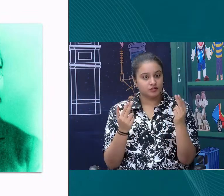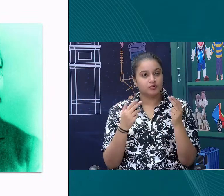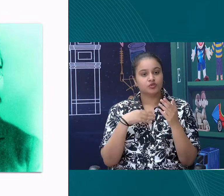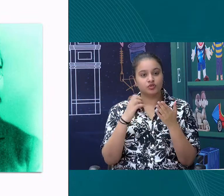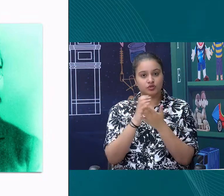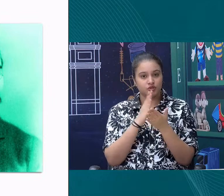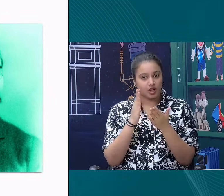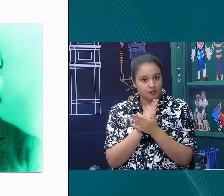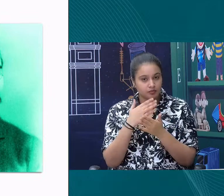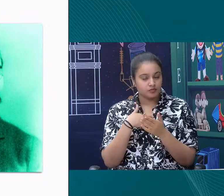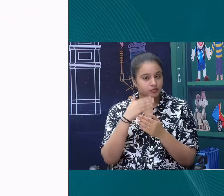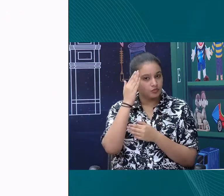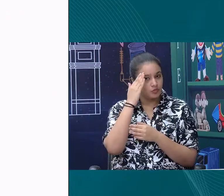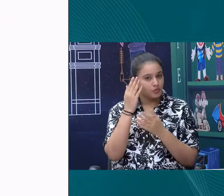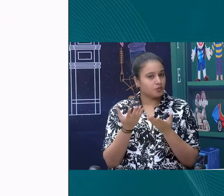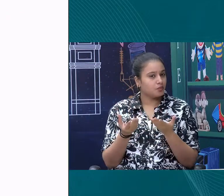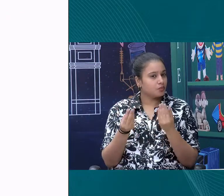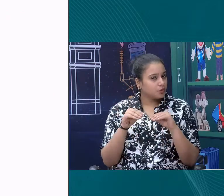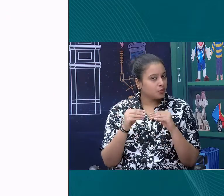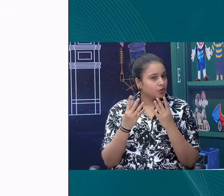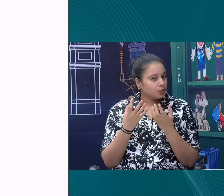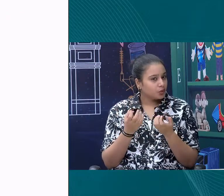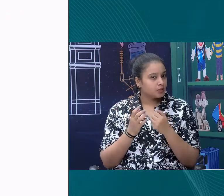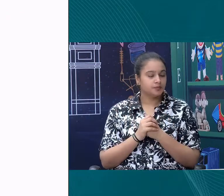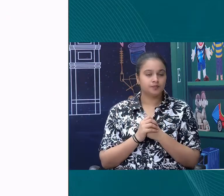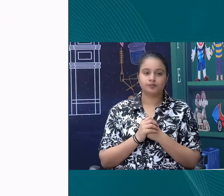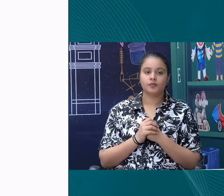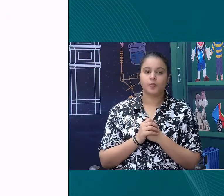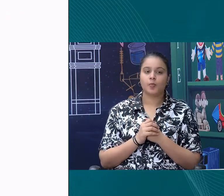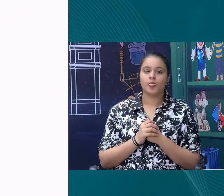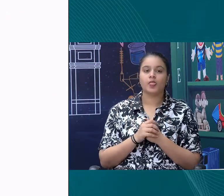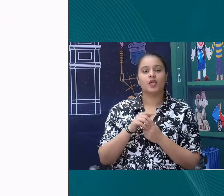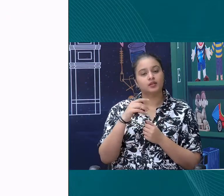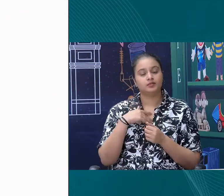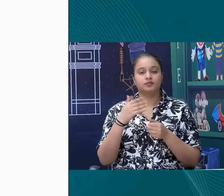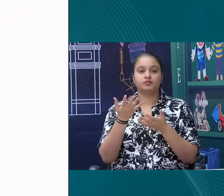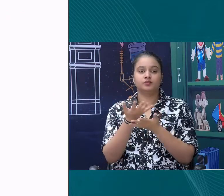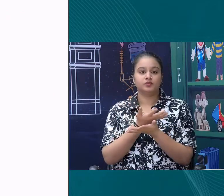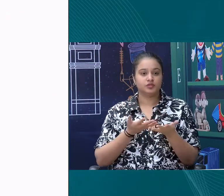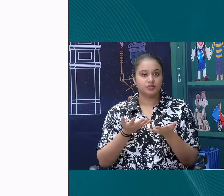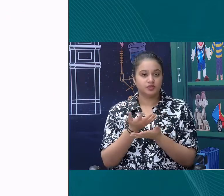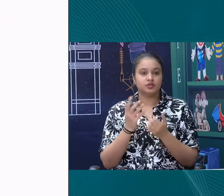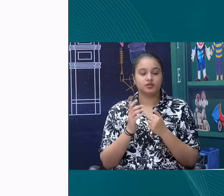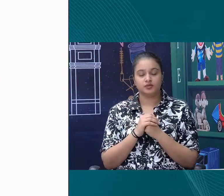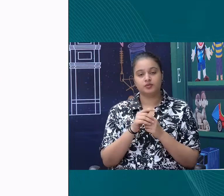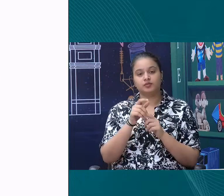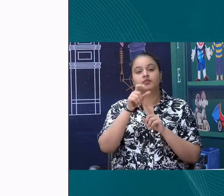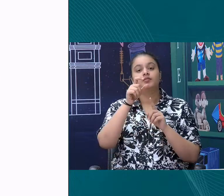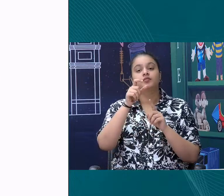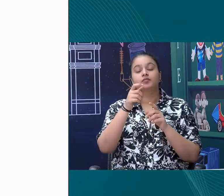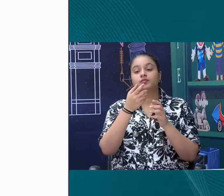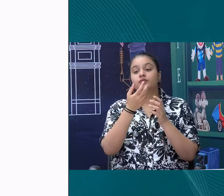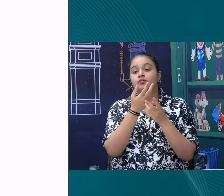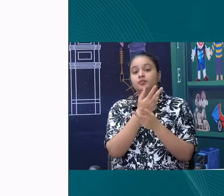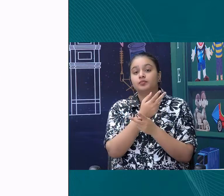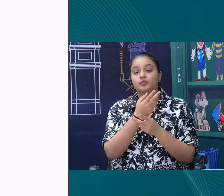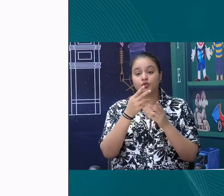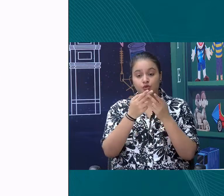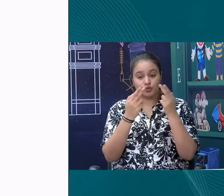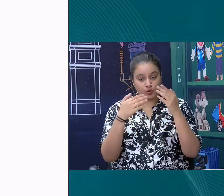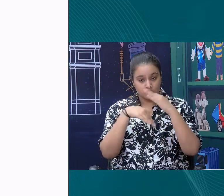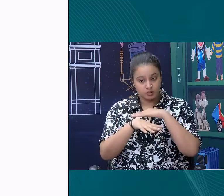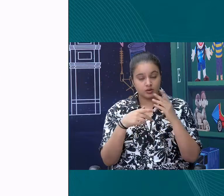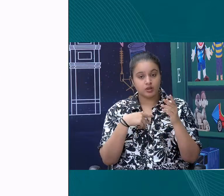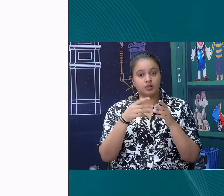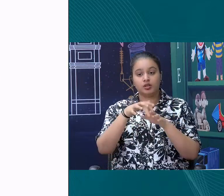the chapter? Why not? Because it has been quite interesting, but let's discuss characters now. Alright, so the characters, as